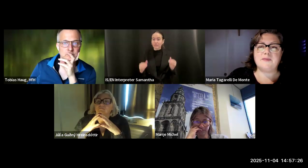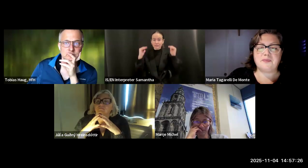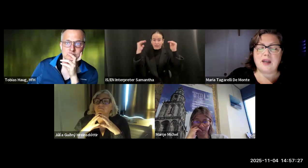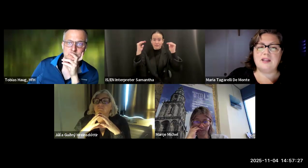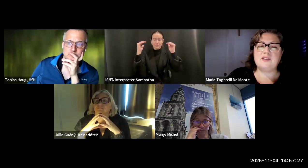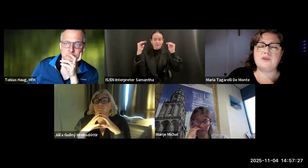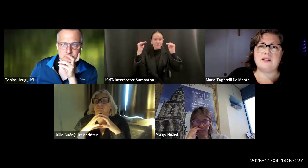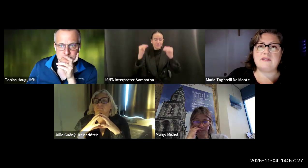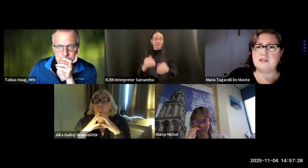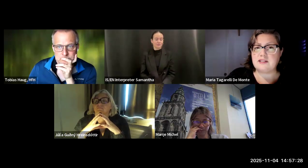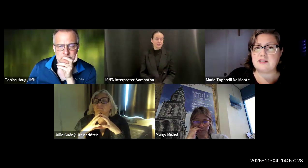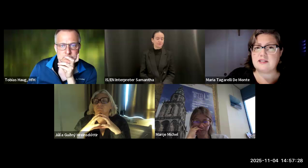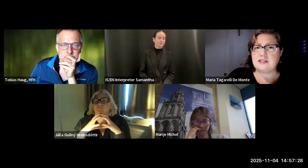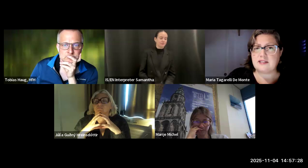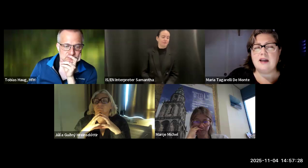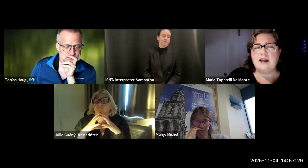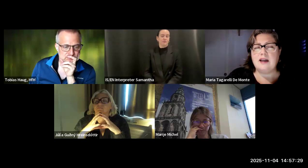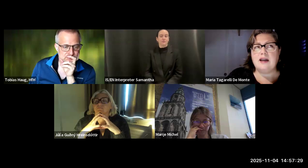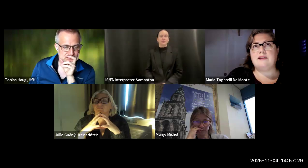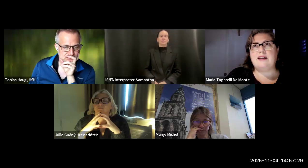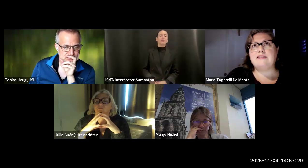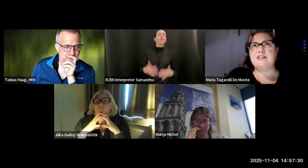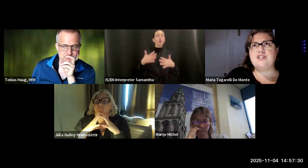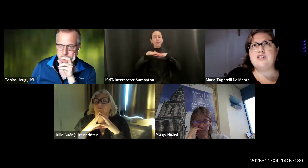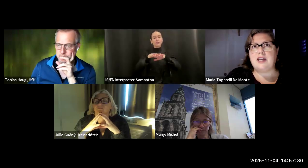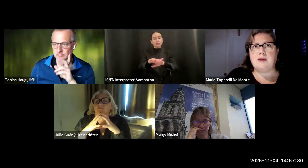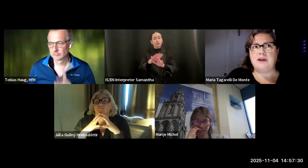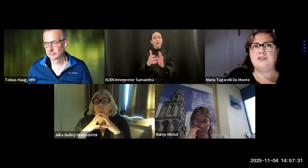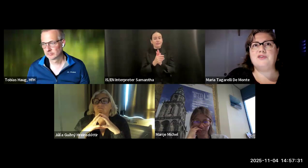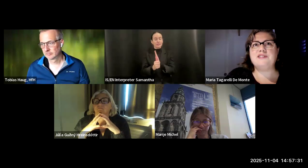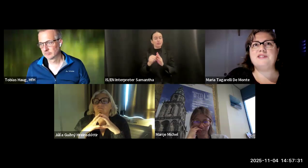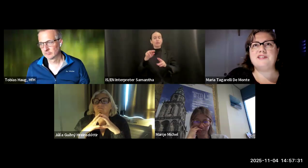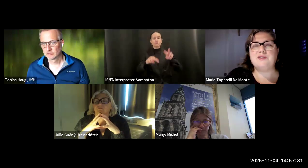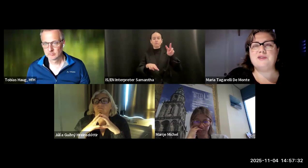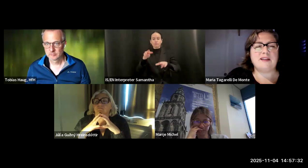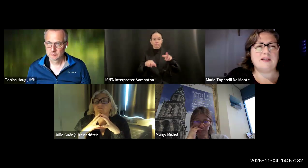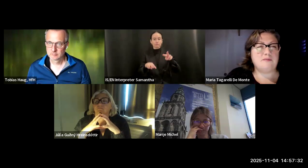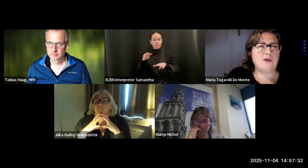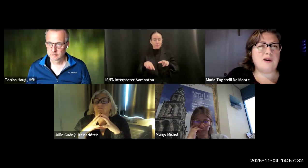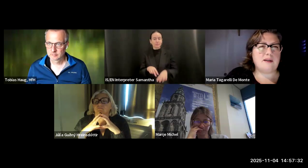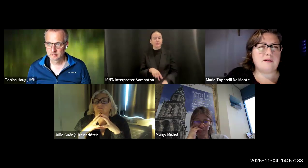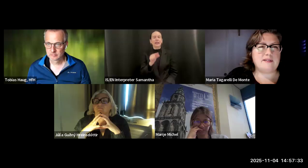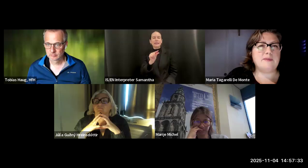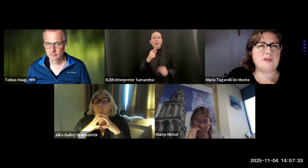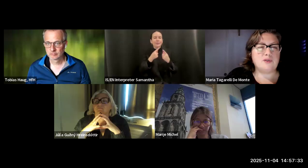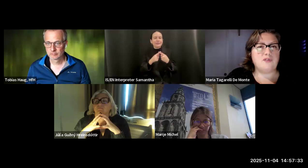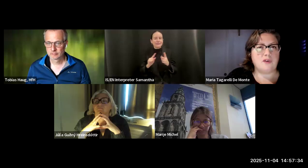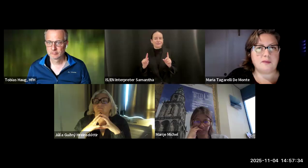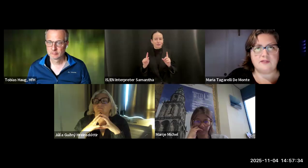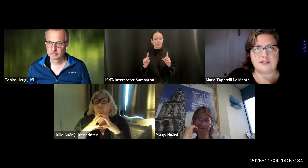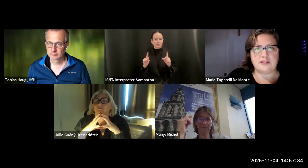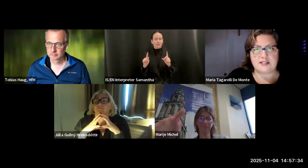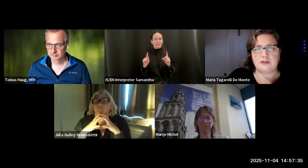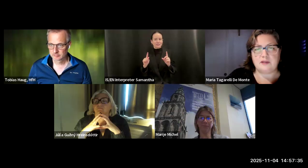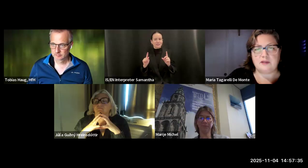the integrated skills assessment, takes the shape, turns into something that is more similar